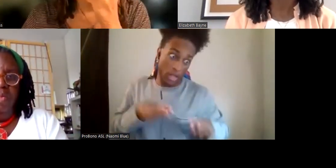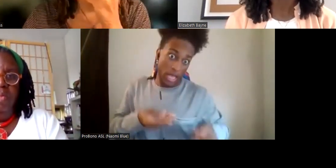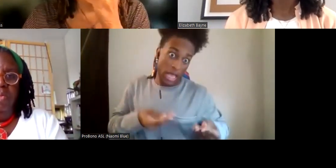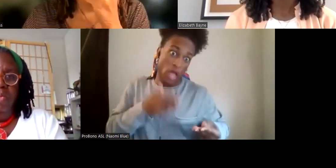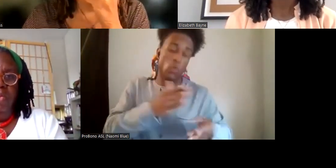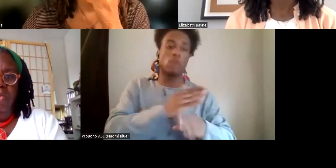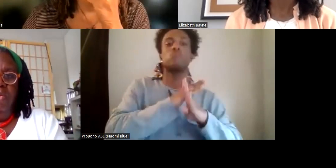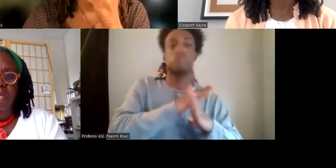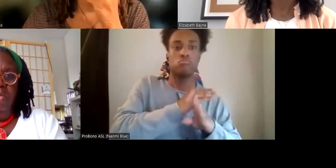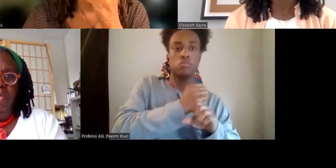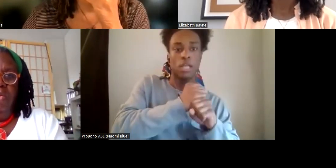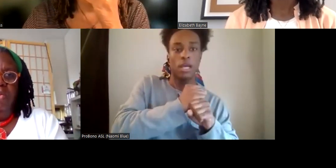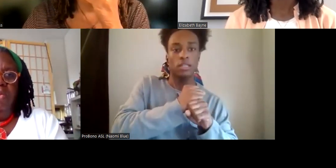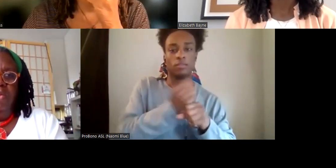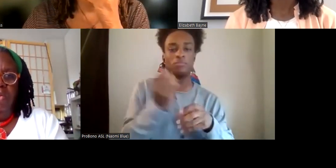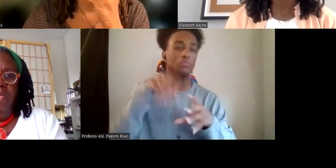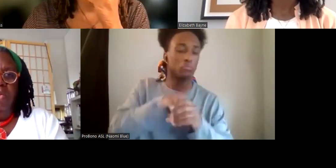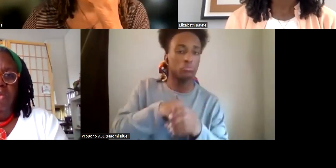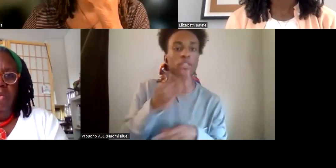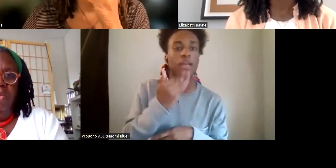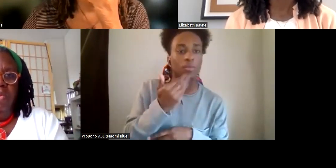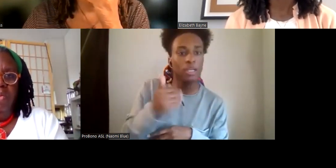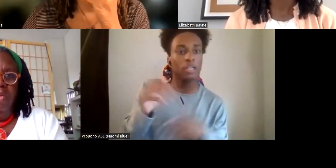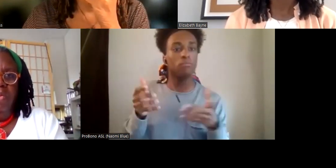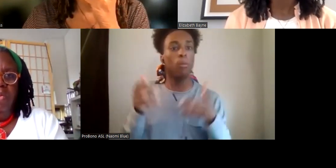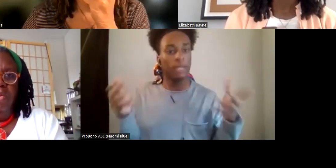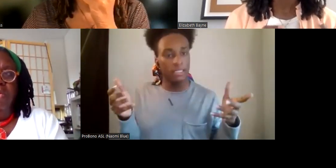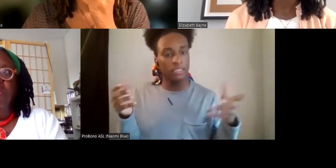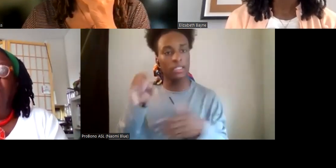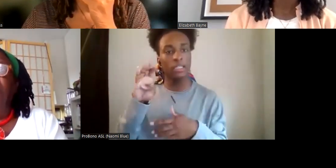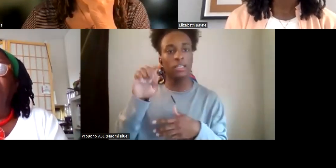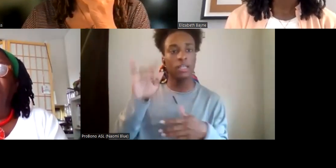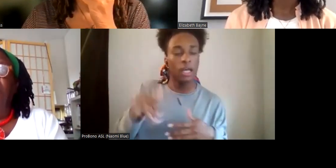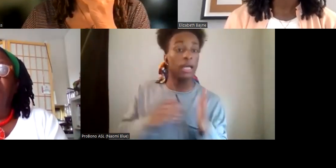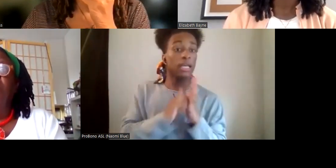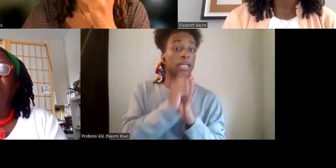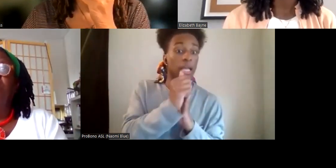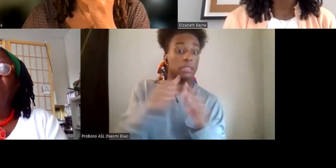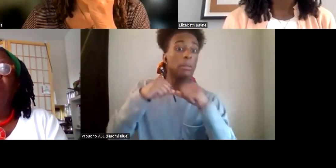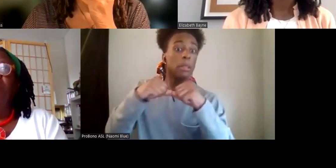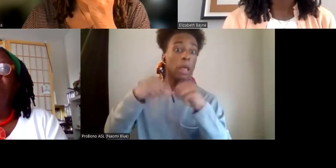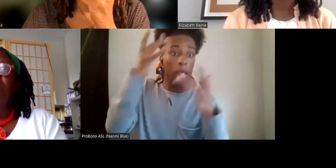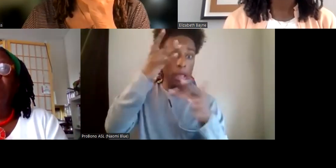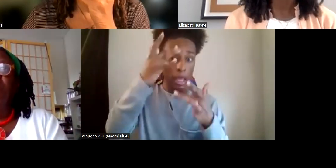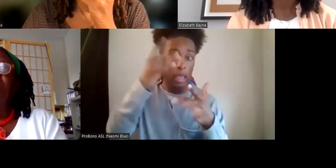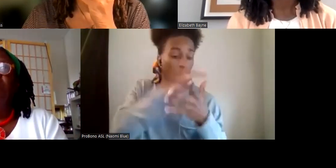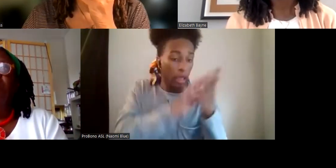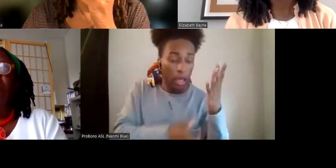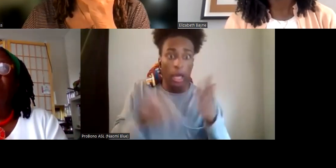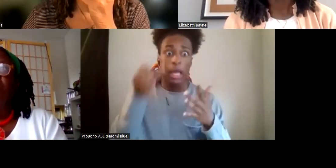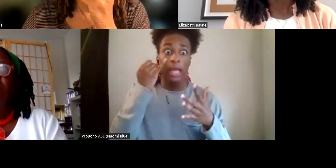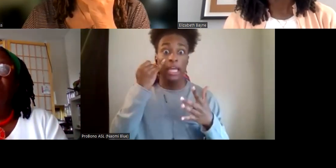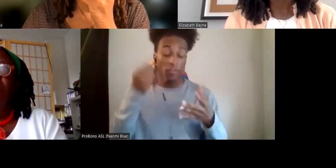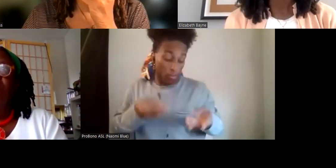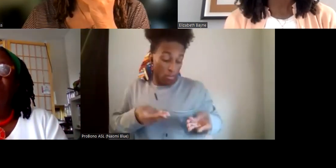diabetes, obesity, cancer, chronic disease. All of those things, if you are breastfed for at least 6